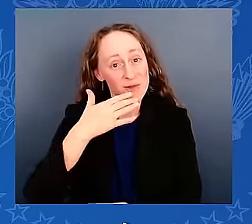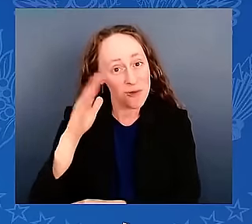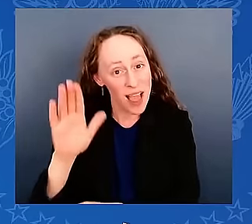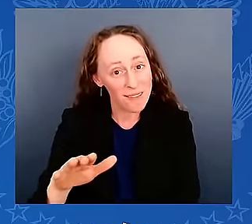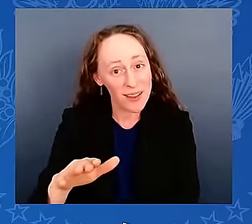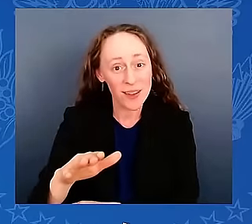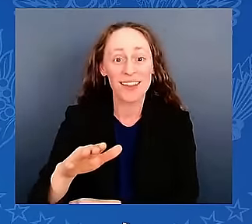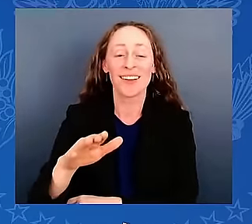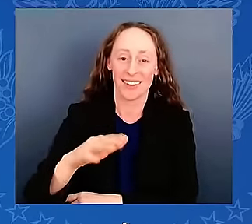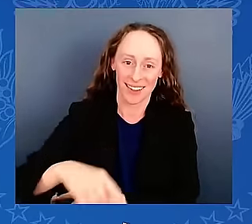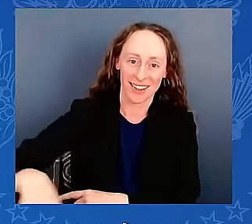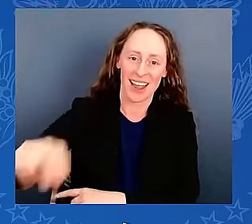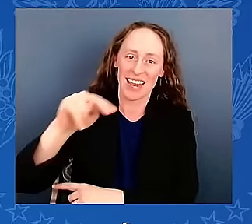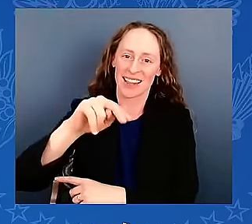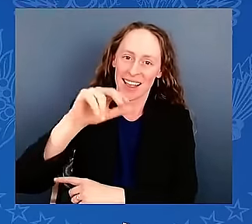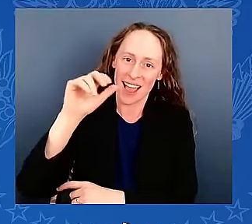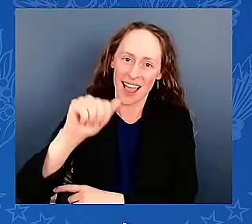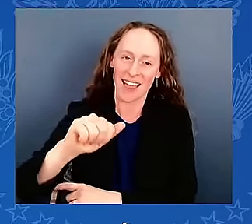NAACP.